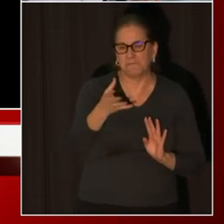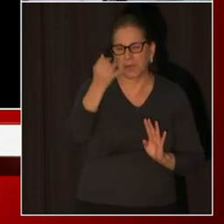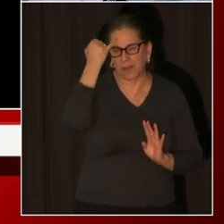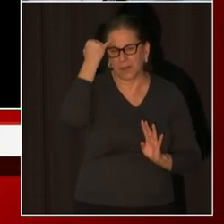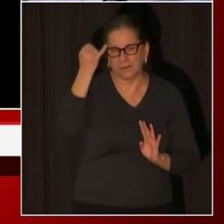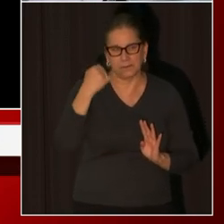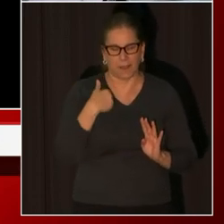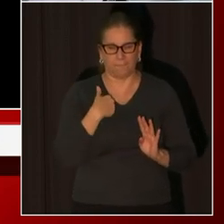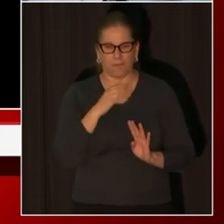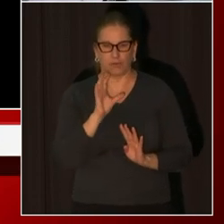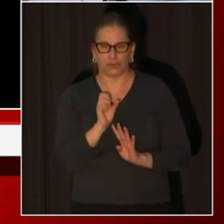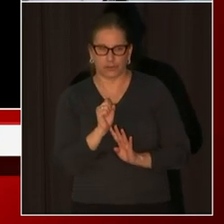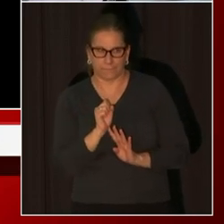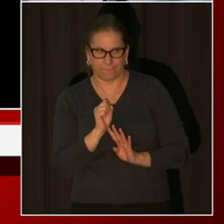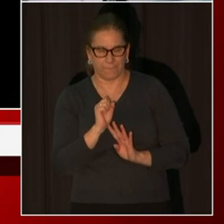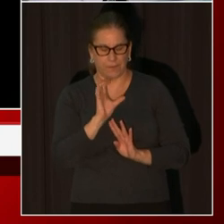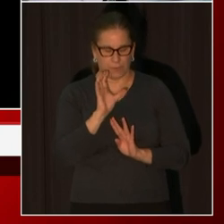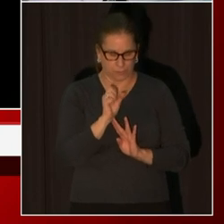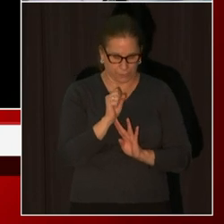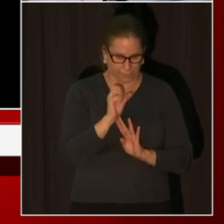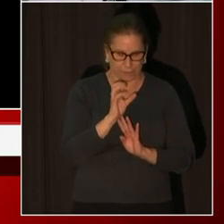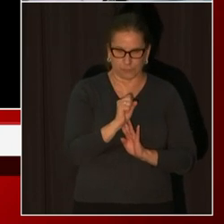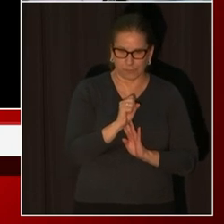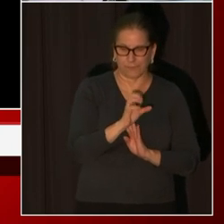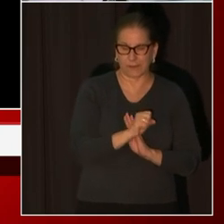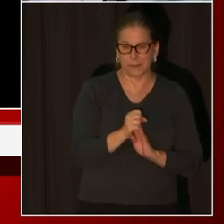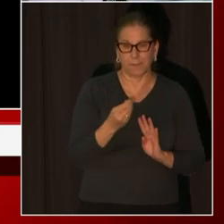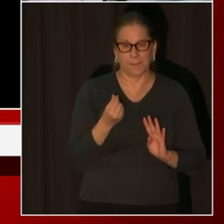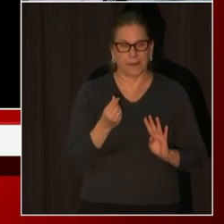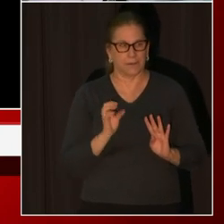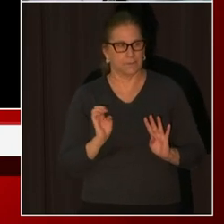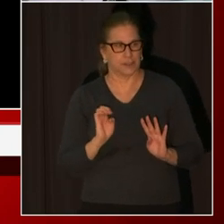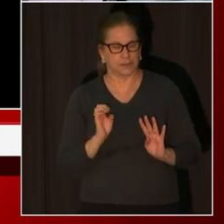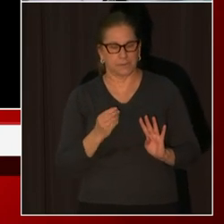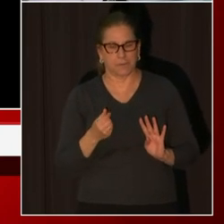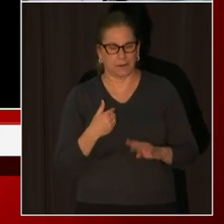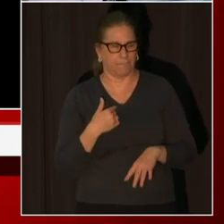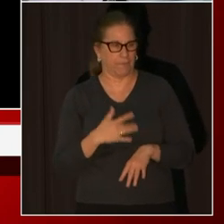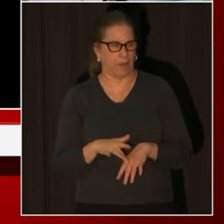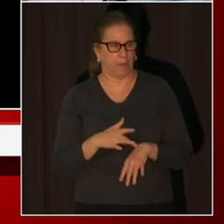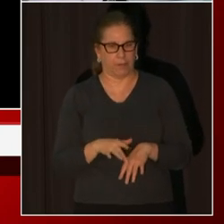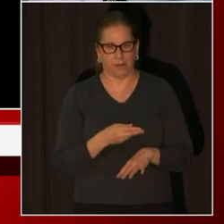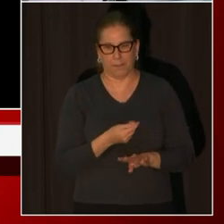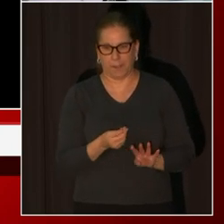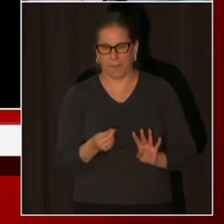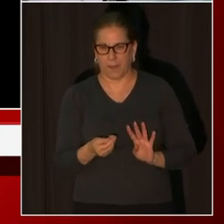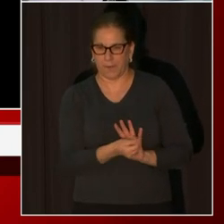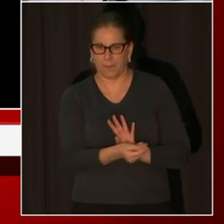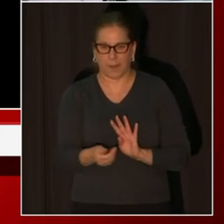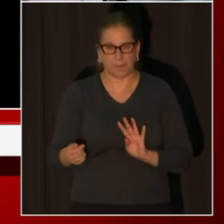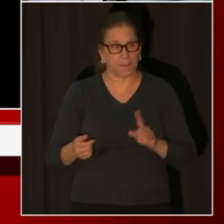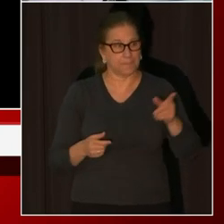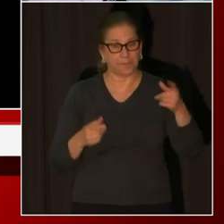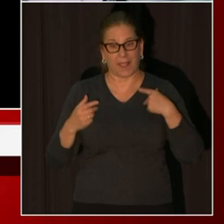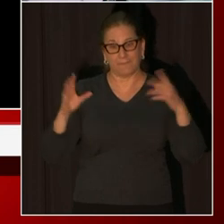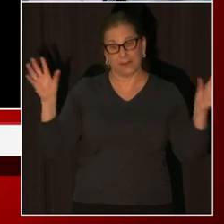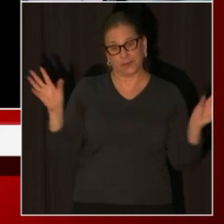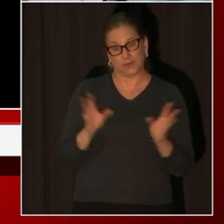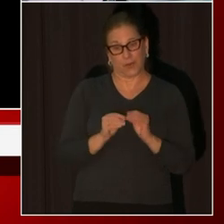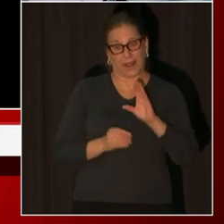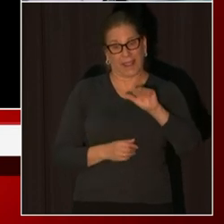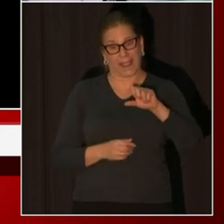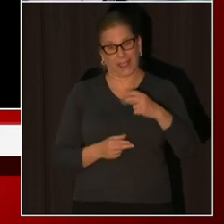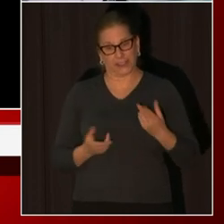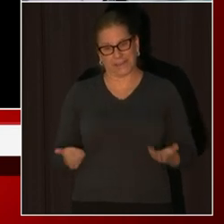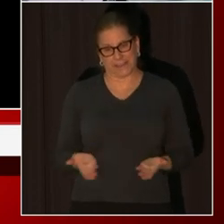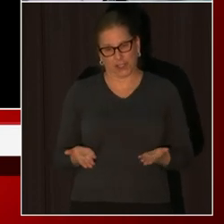we're using and why. In terms of the cash that we have in total in the district, we use the term fund balance, but